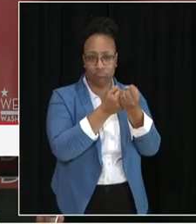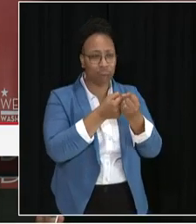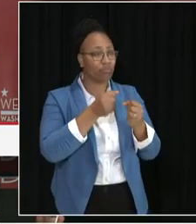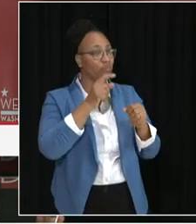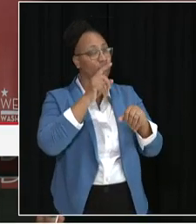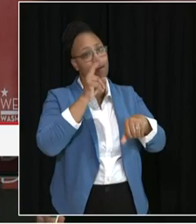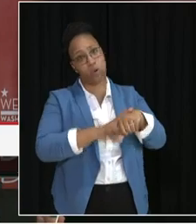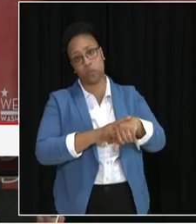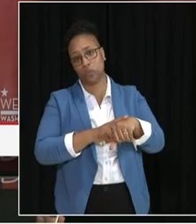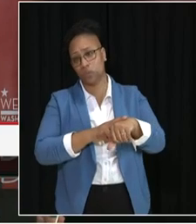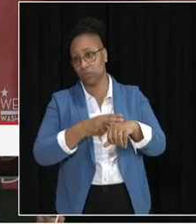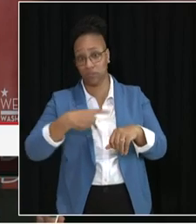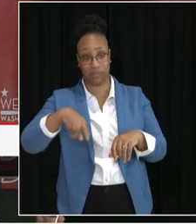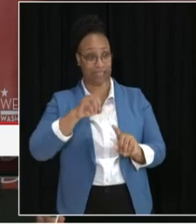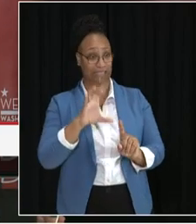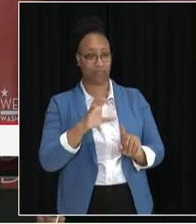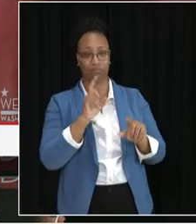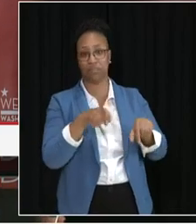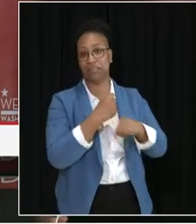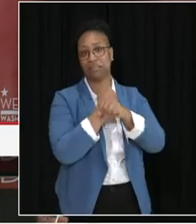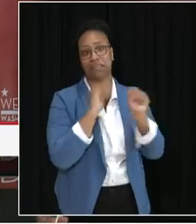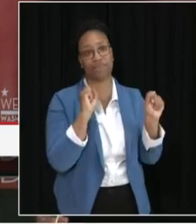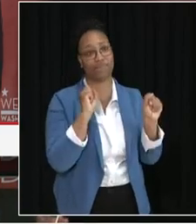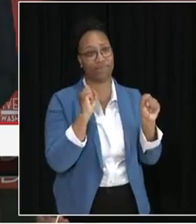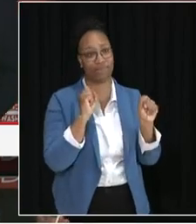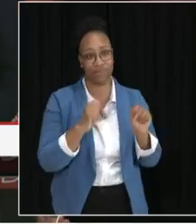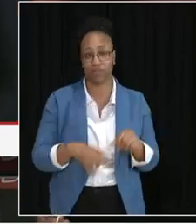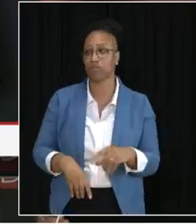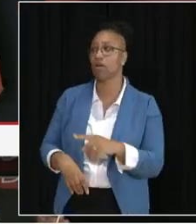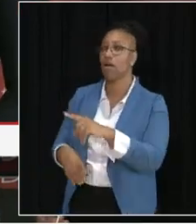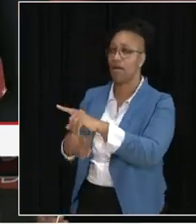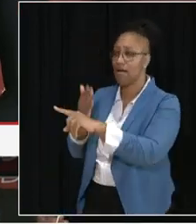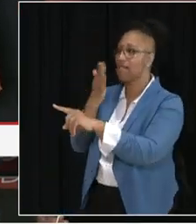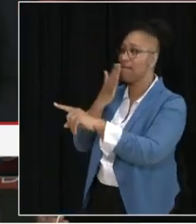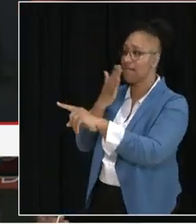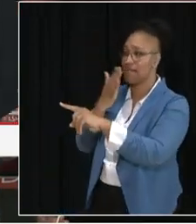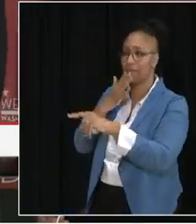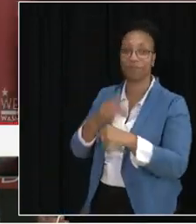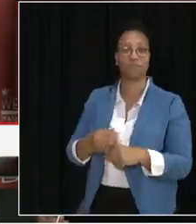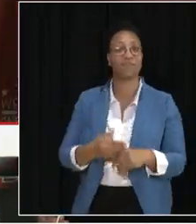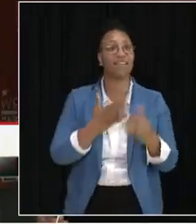them. All right. Thank you, everybody. Yes.